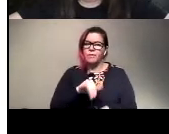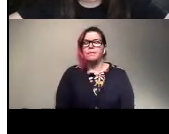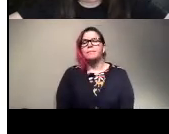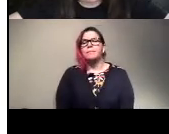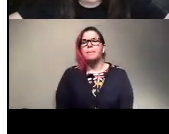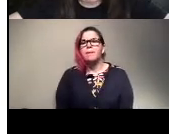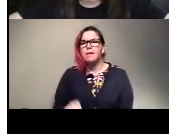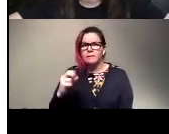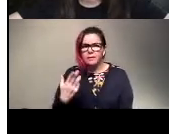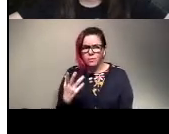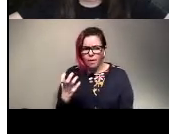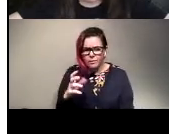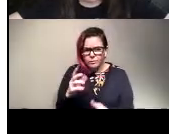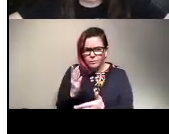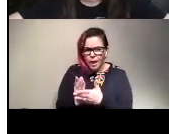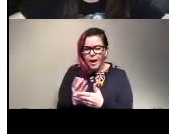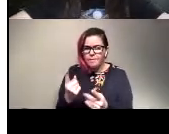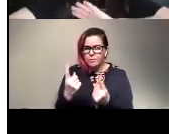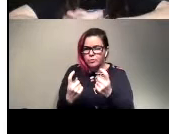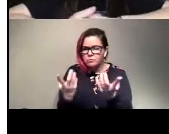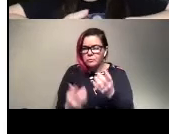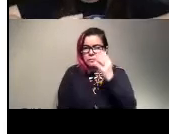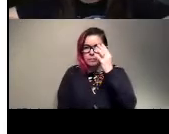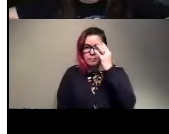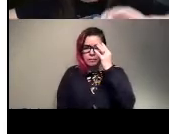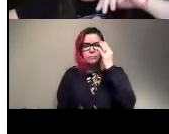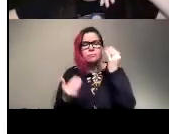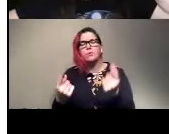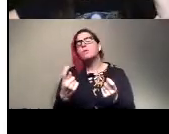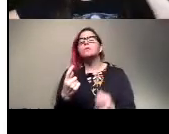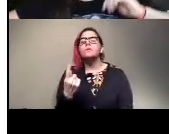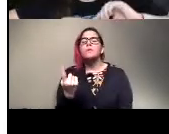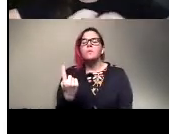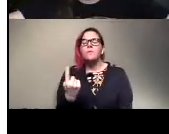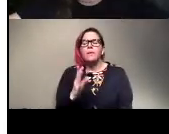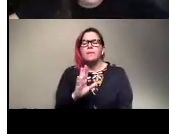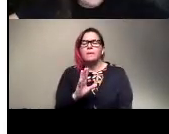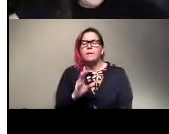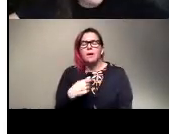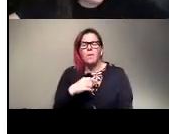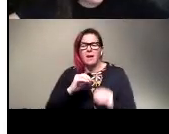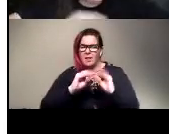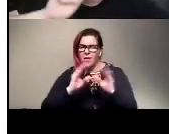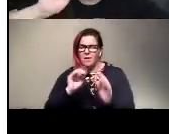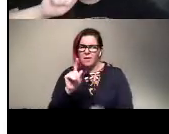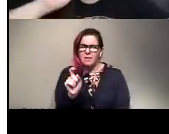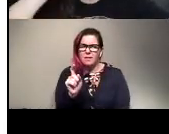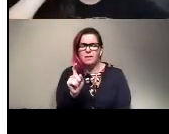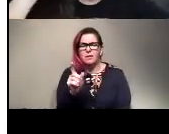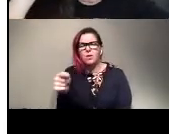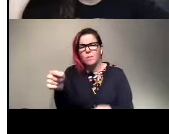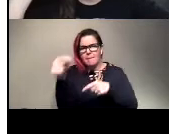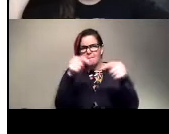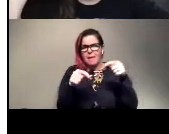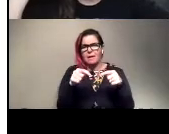Sarah, if you want me to stop and take a few questions. Let's do some questions. One thing that I'd like to gain some clarification on. So can you go back to the slide